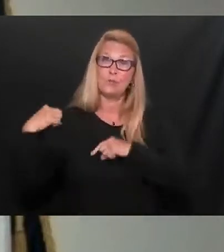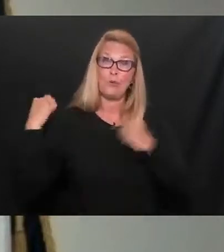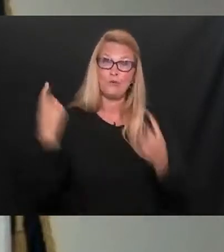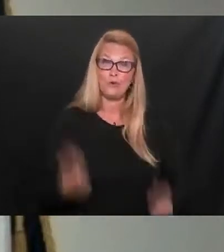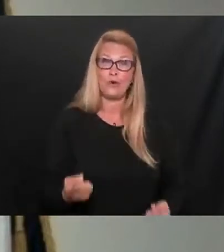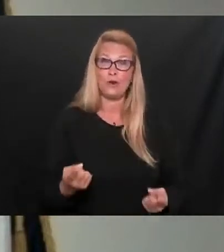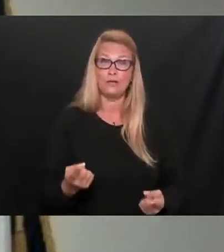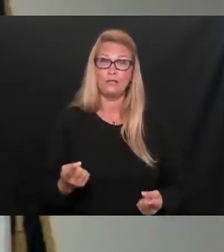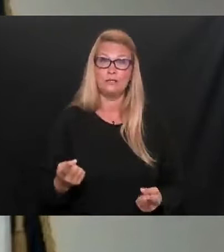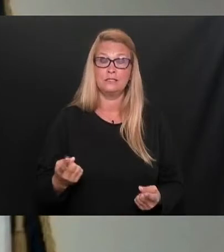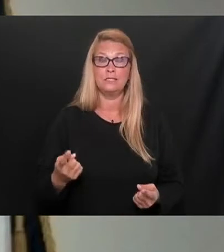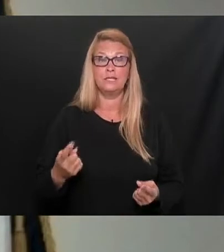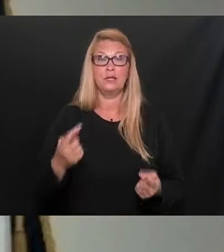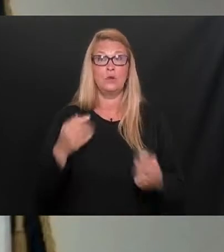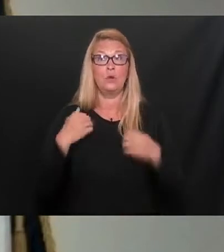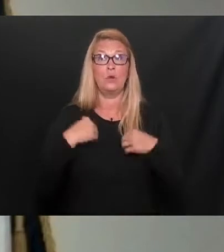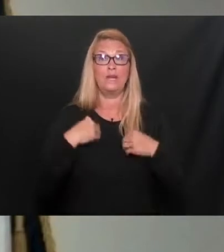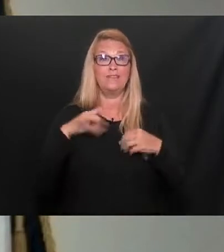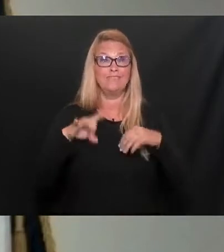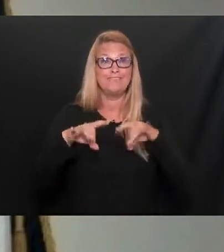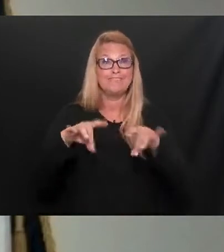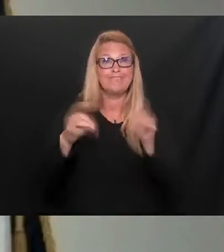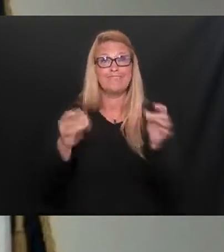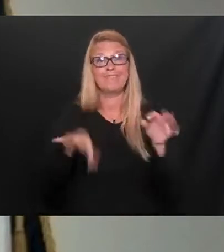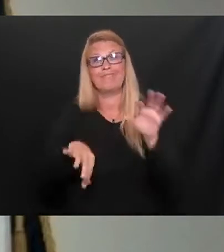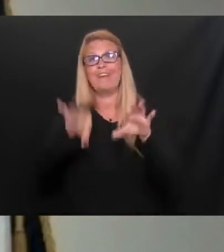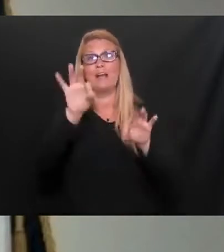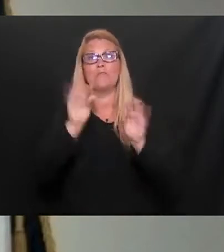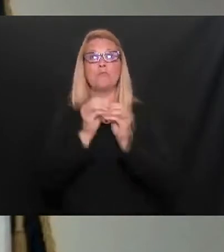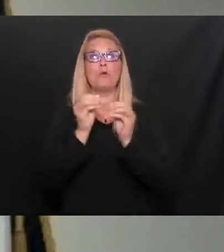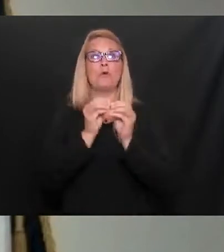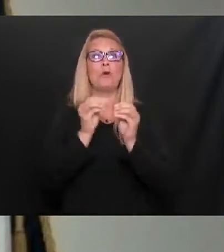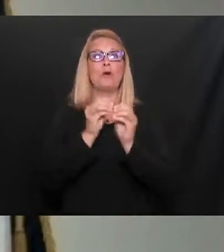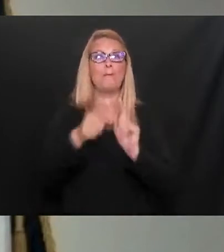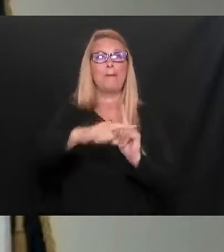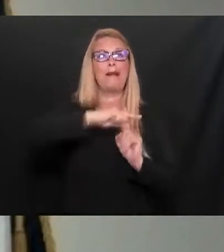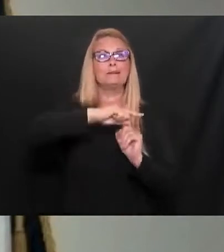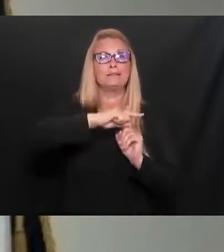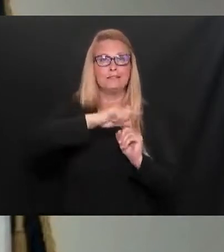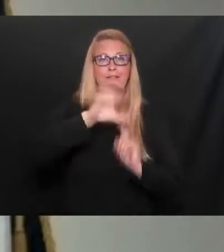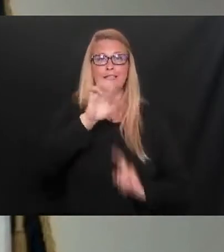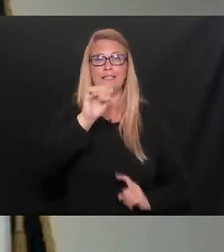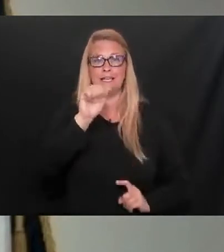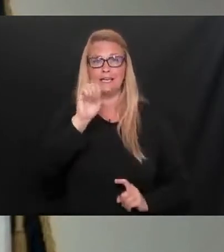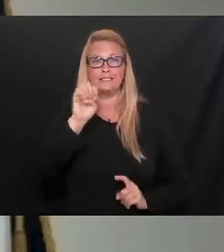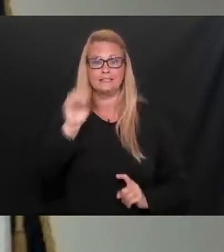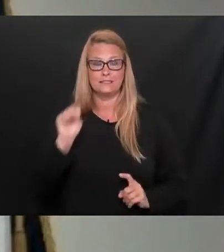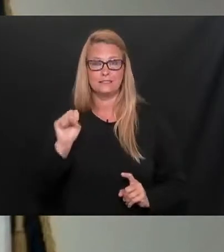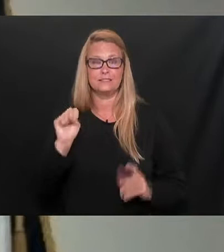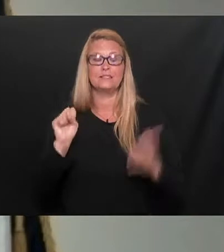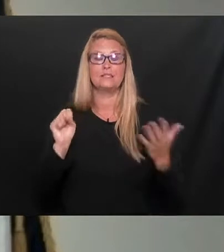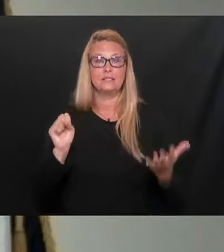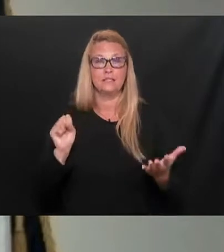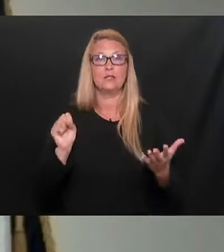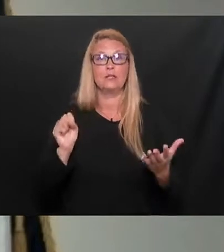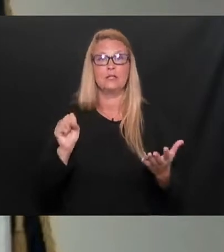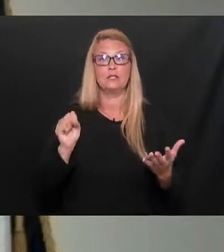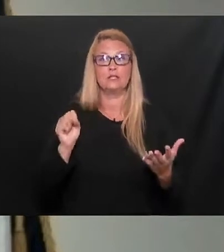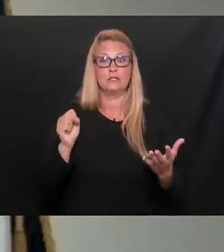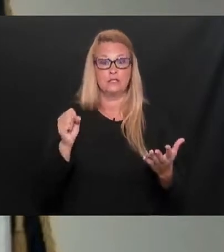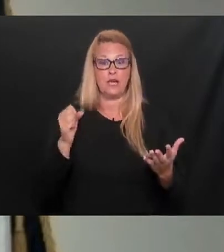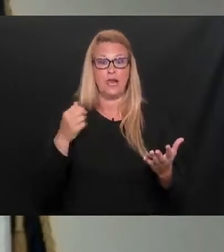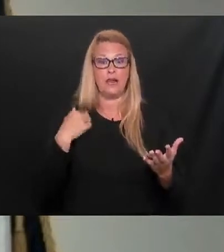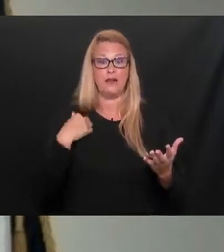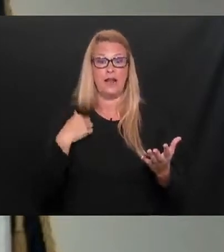positive cases is down, we will continue to see the effects of this pandemic, particularly regarding mental health. I've talked about this